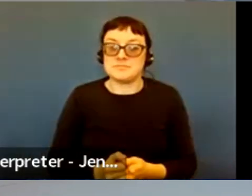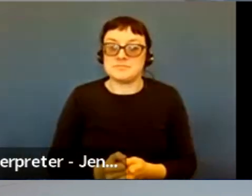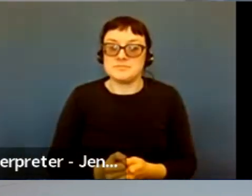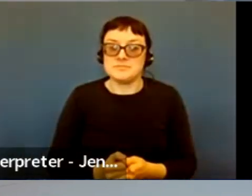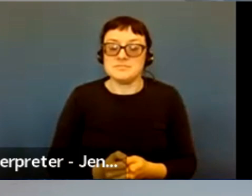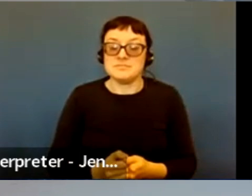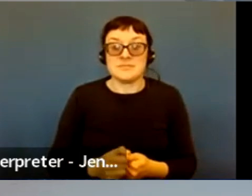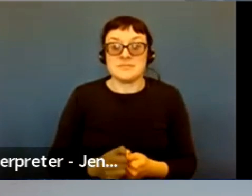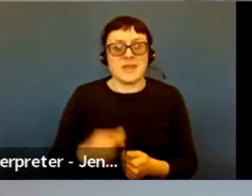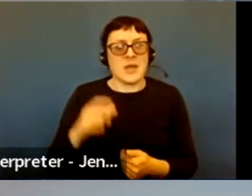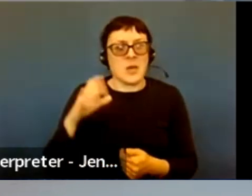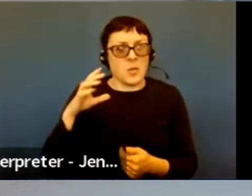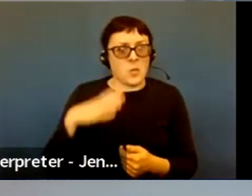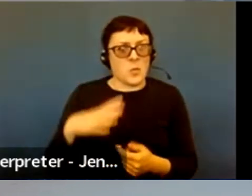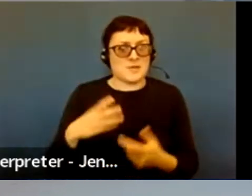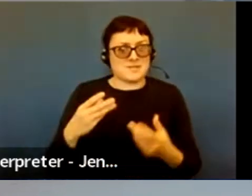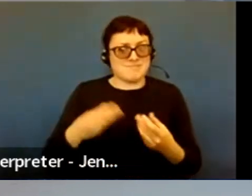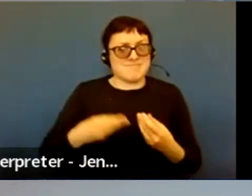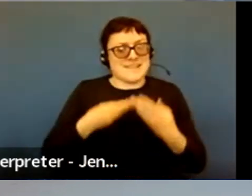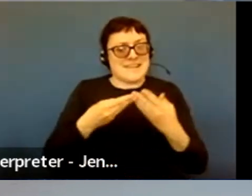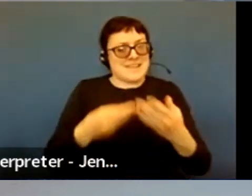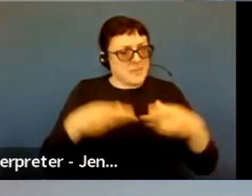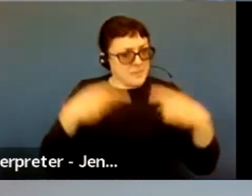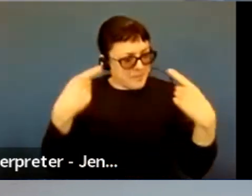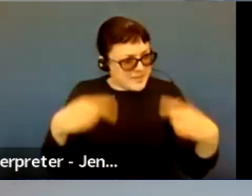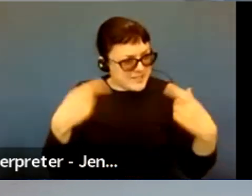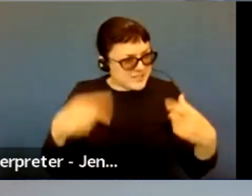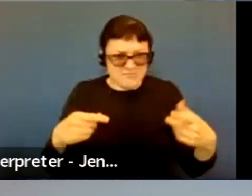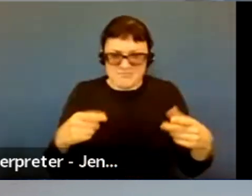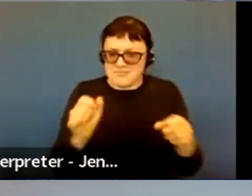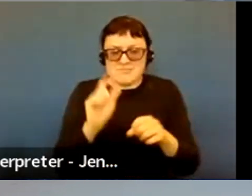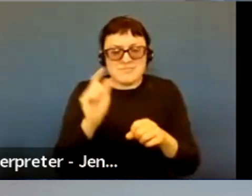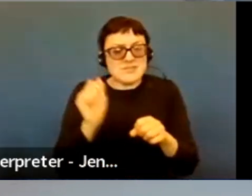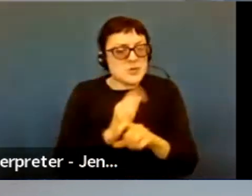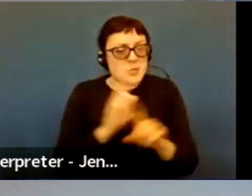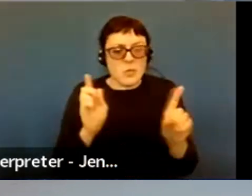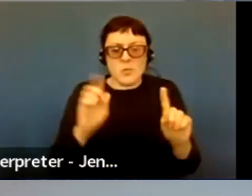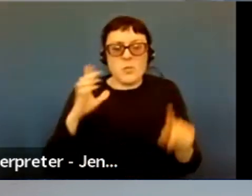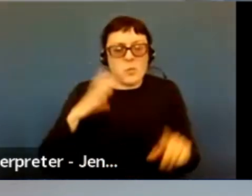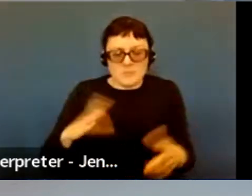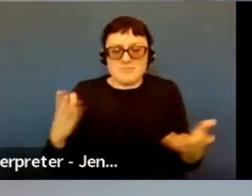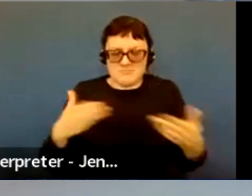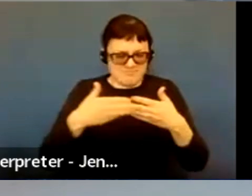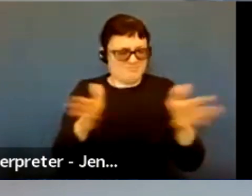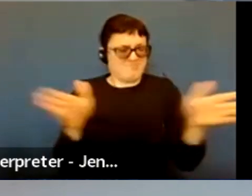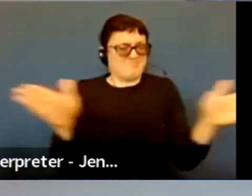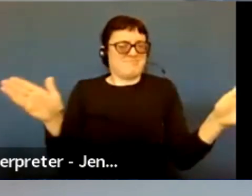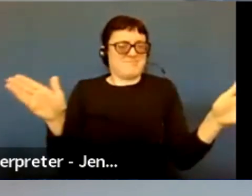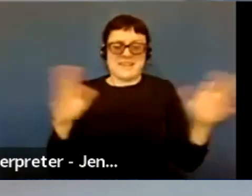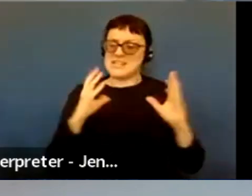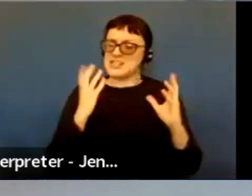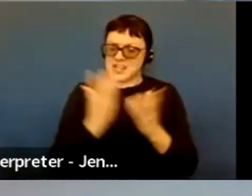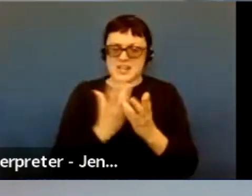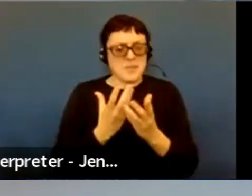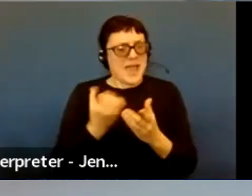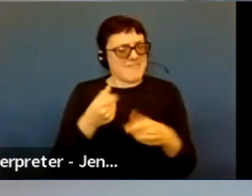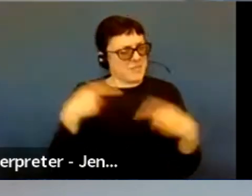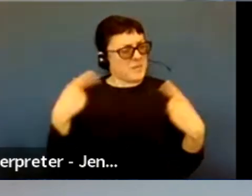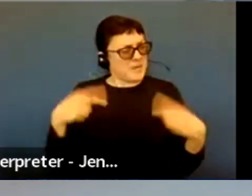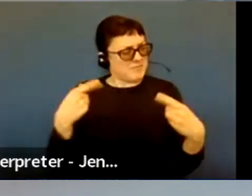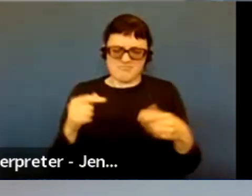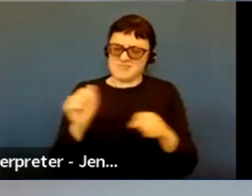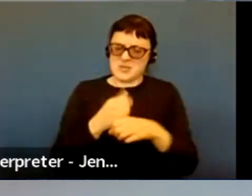So I just really wanted to give us that permission to go anywhere we want with this, because I really feel that Shakespeare gave themselves permission to